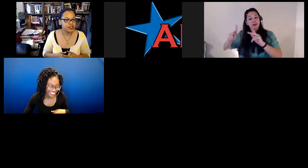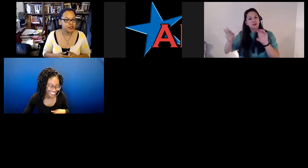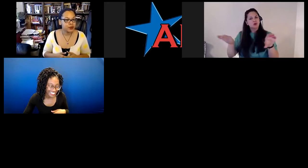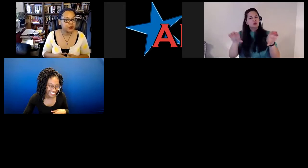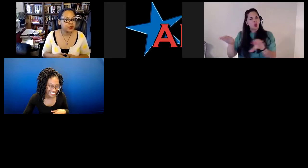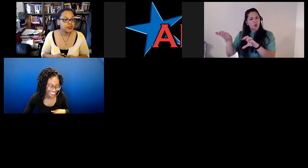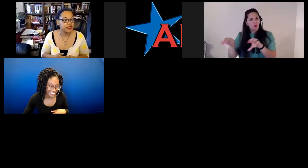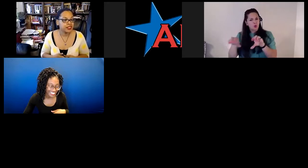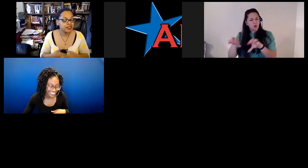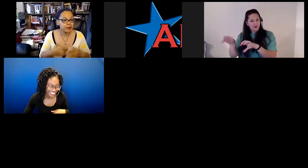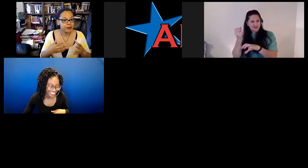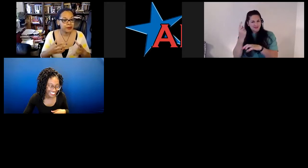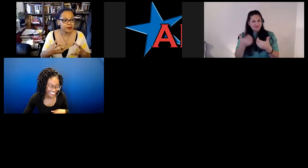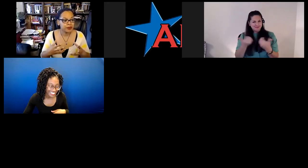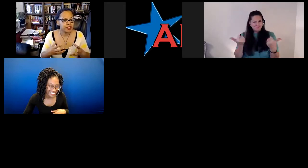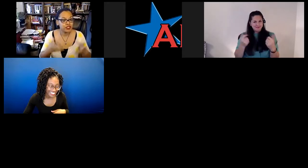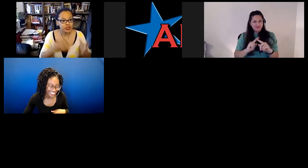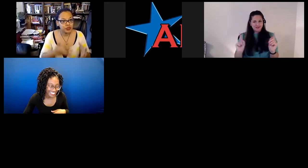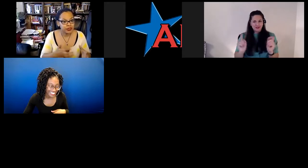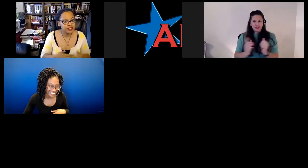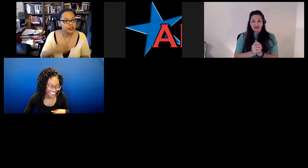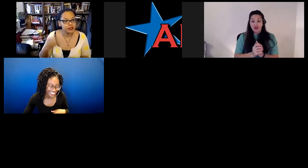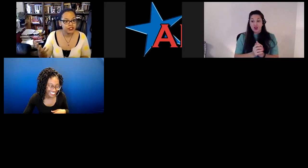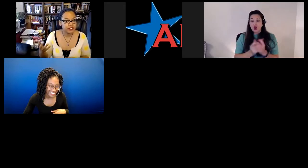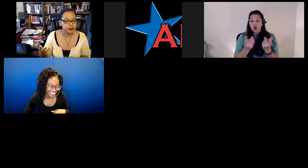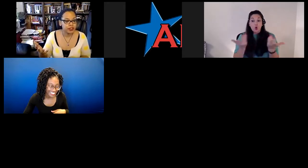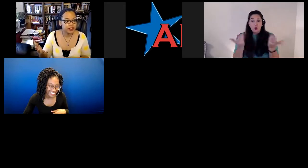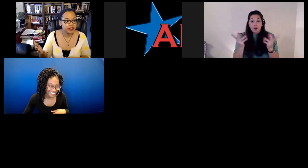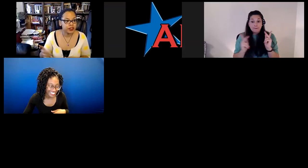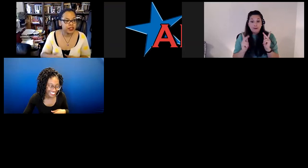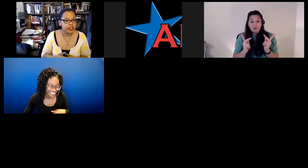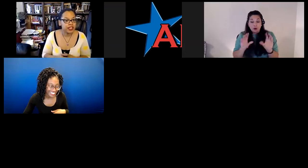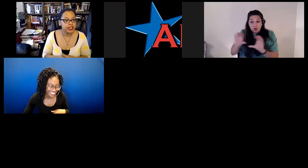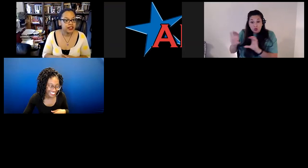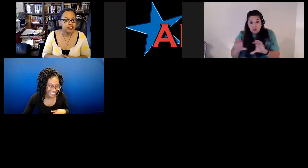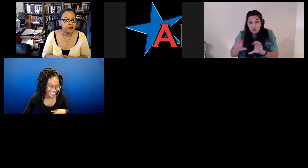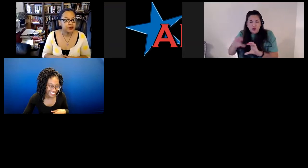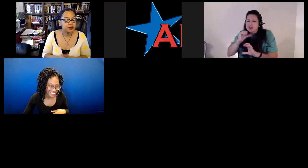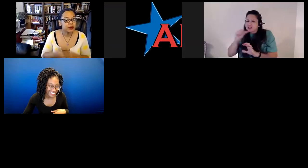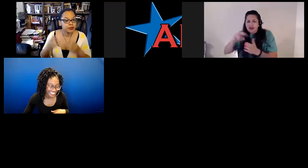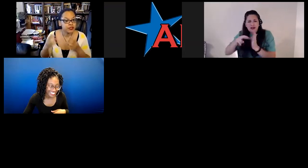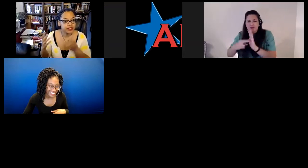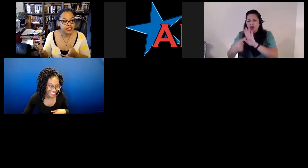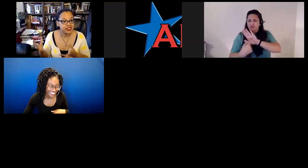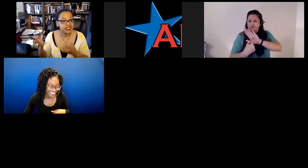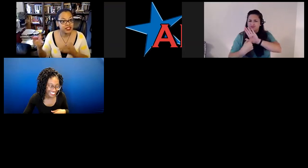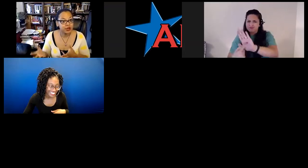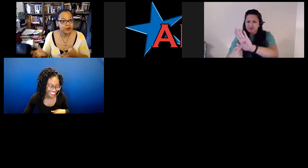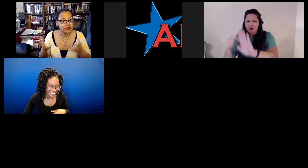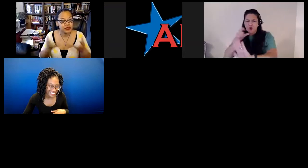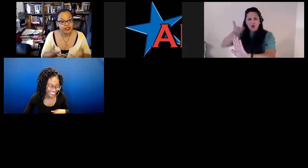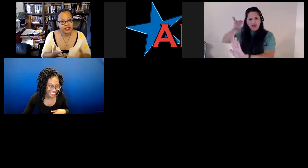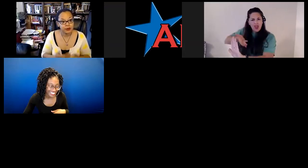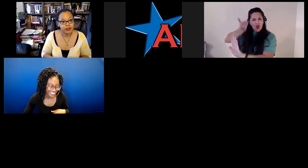that, the things that people do is not always a reflection of who they are. And who a person is not